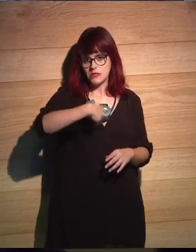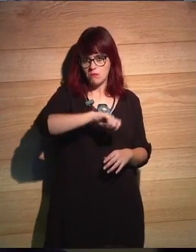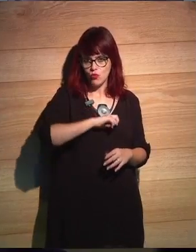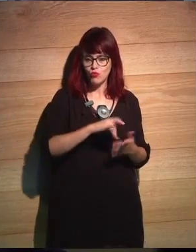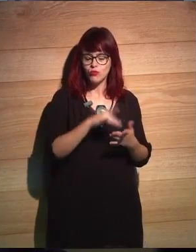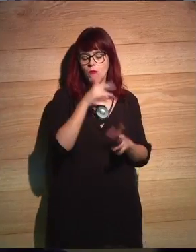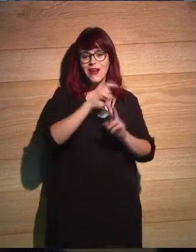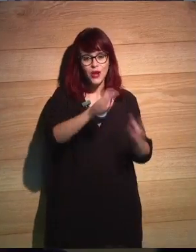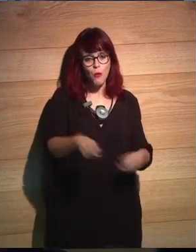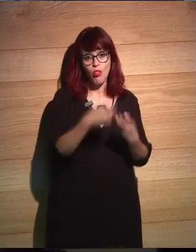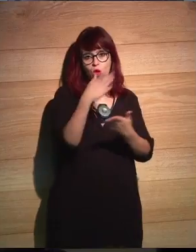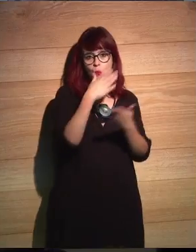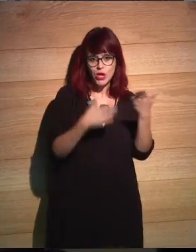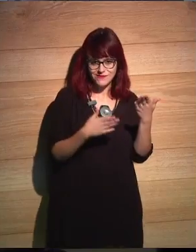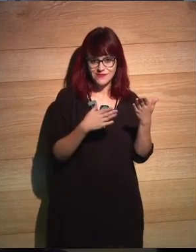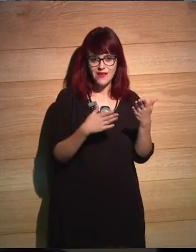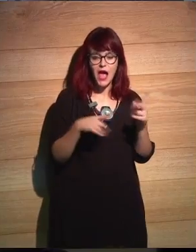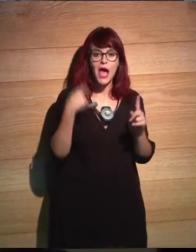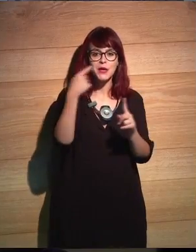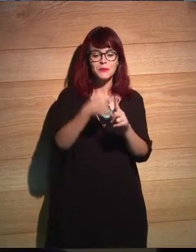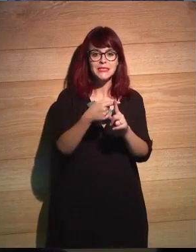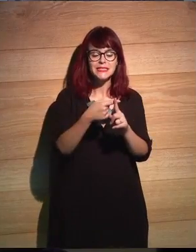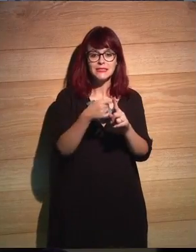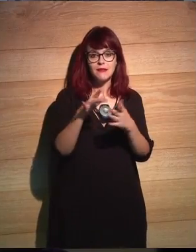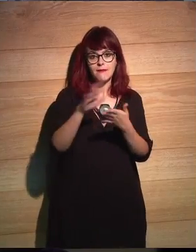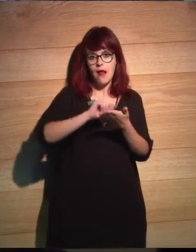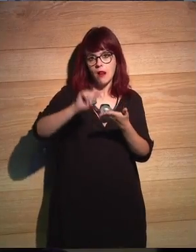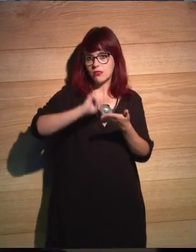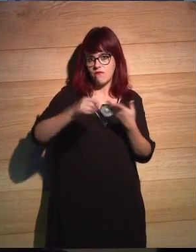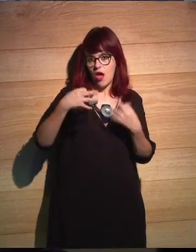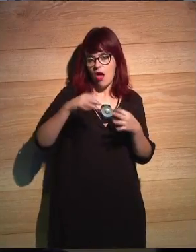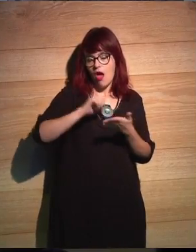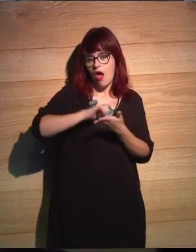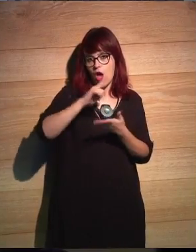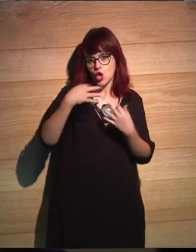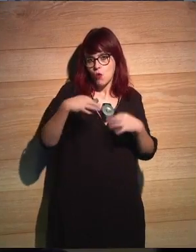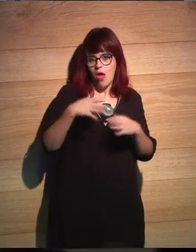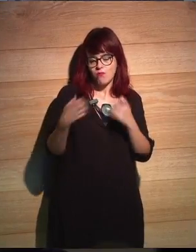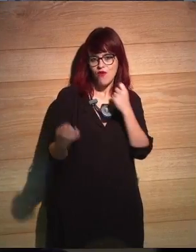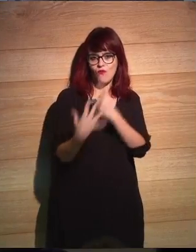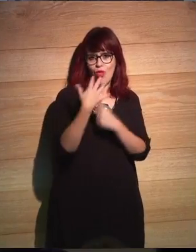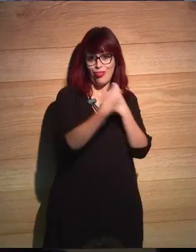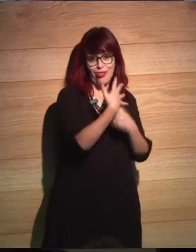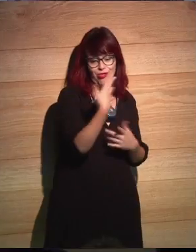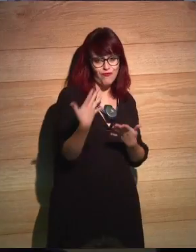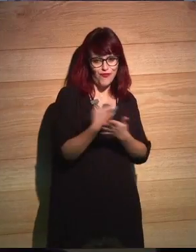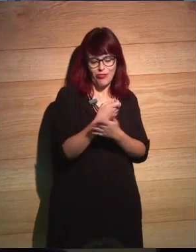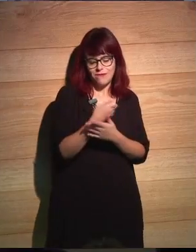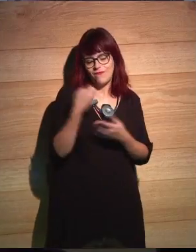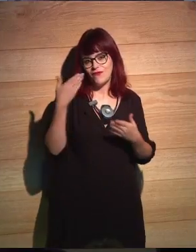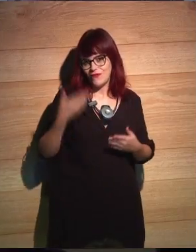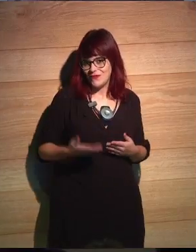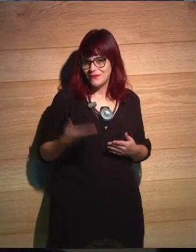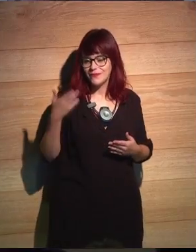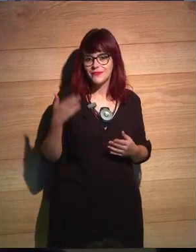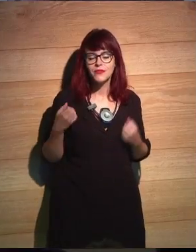20th century have been very innovative, both in terms of poetry and also narrative, and there